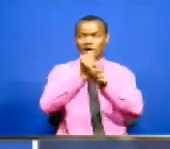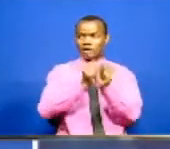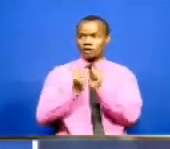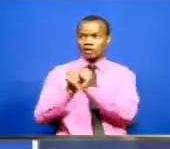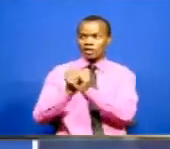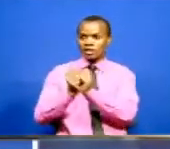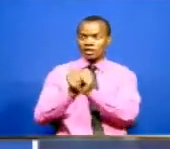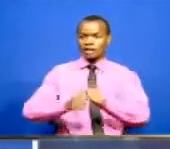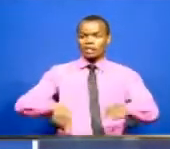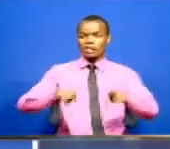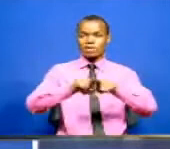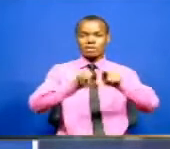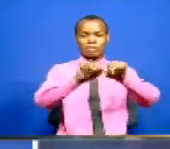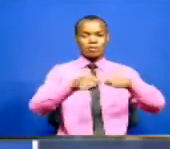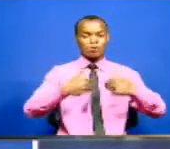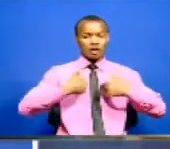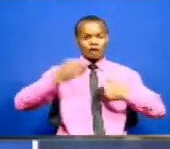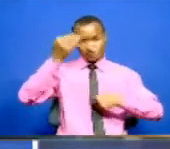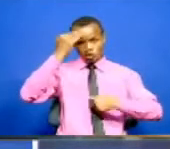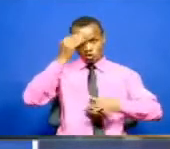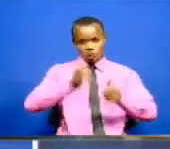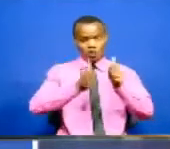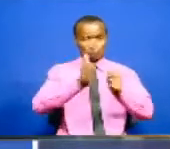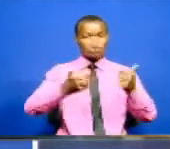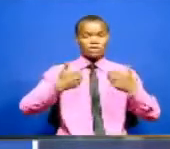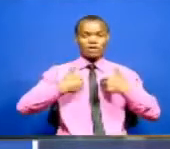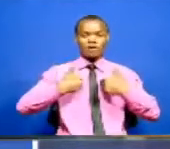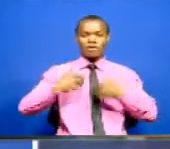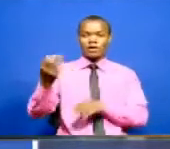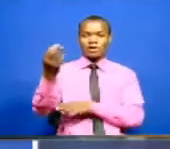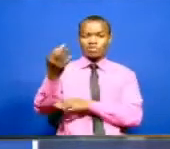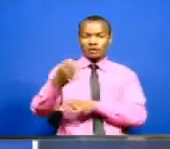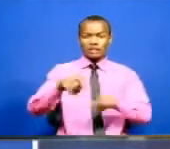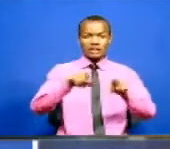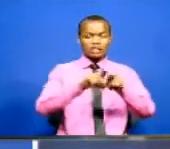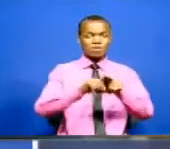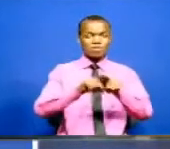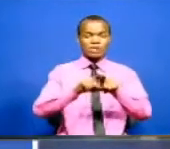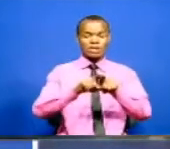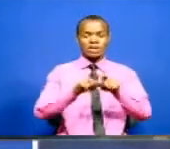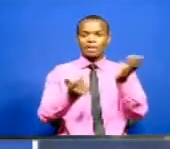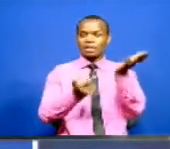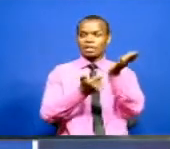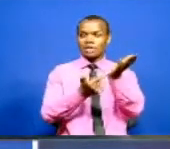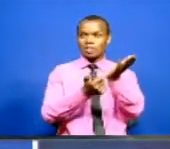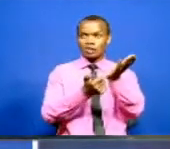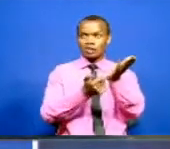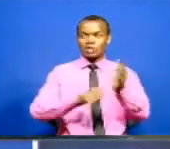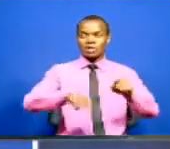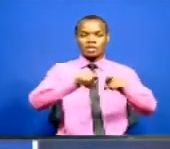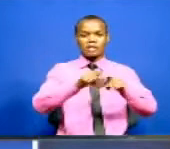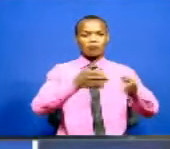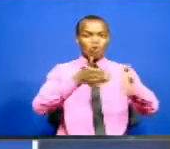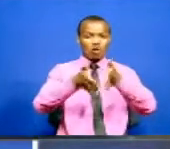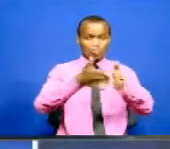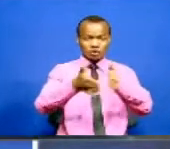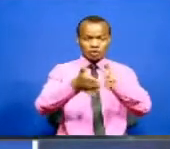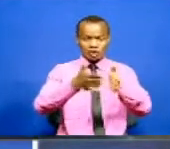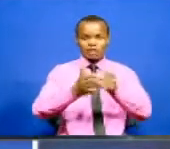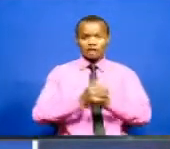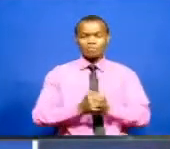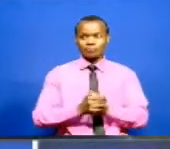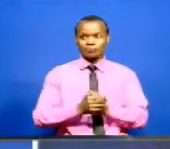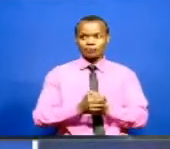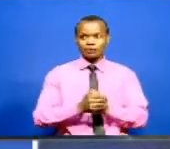bring together the knowledge that we have about the future and all the emerging technologies and the emerging opportunities,